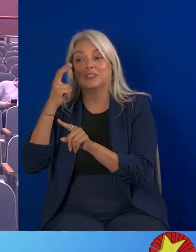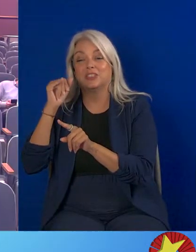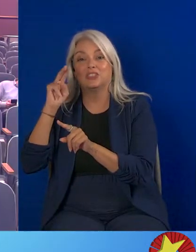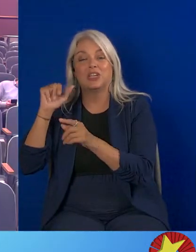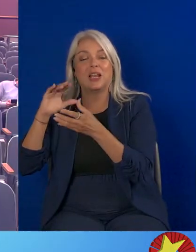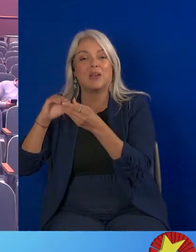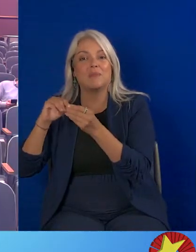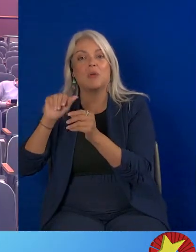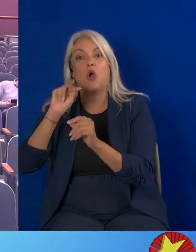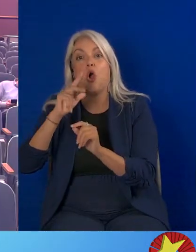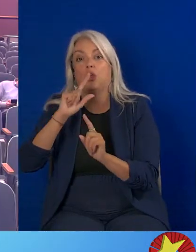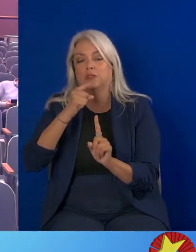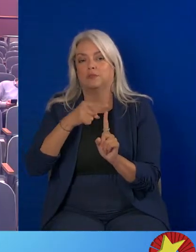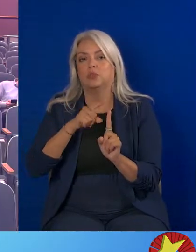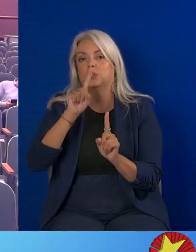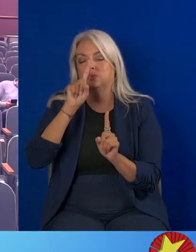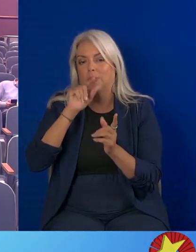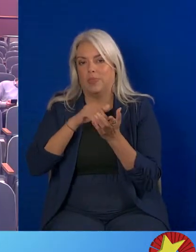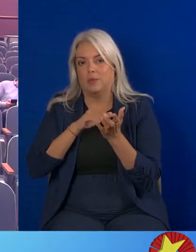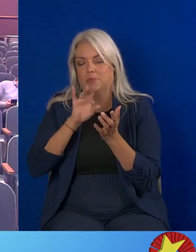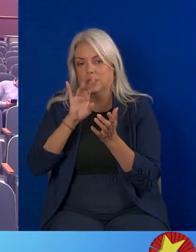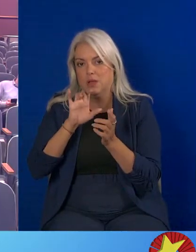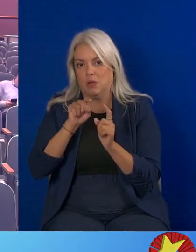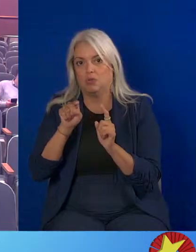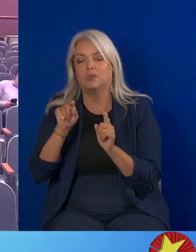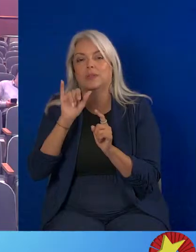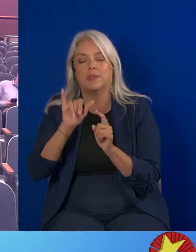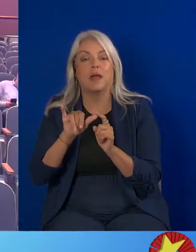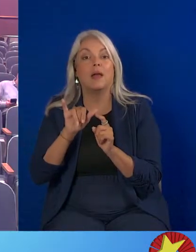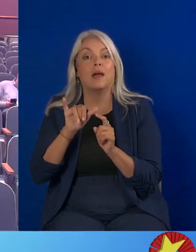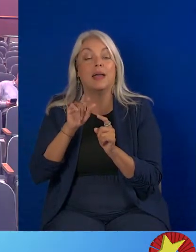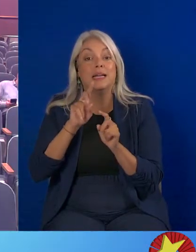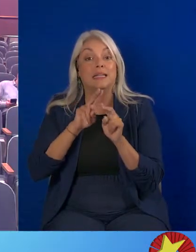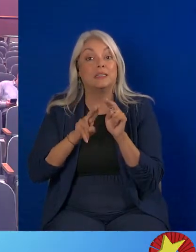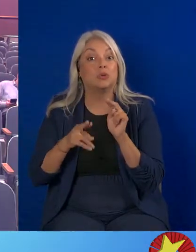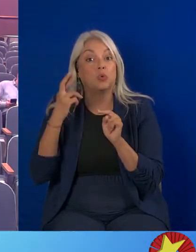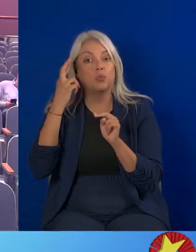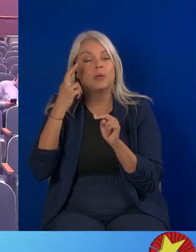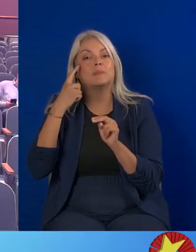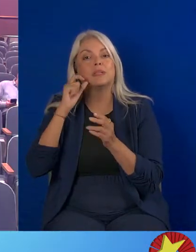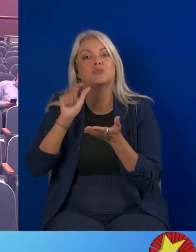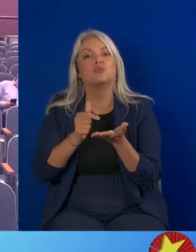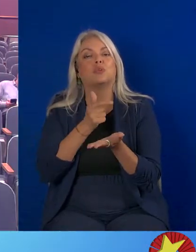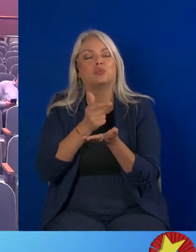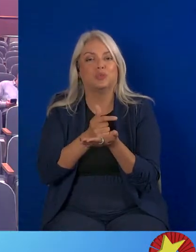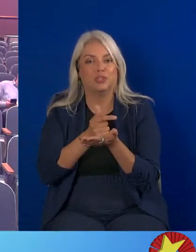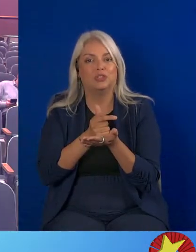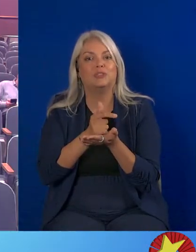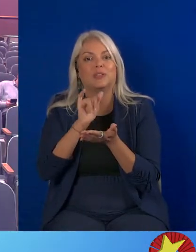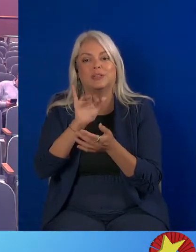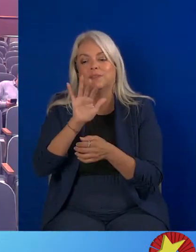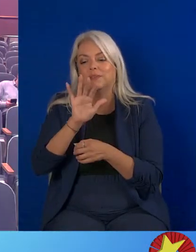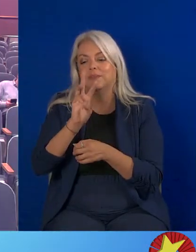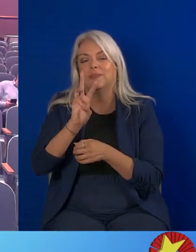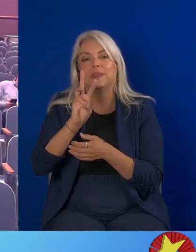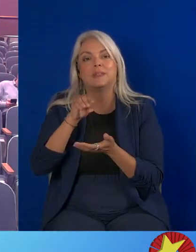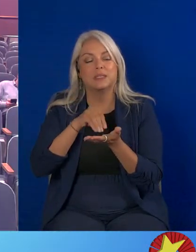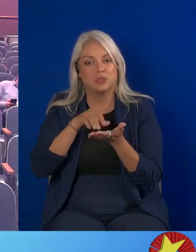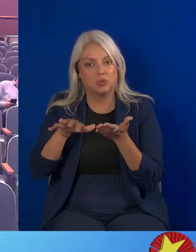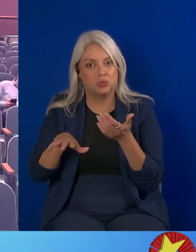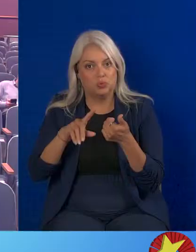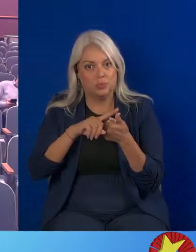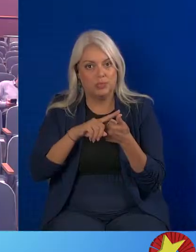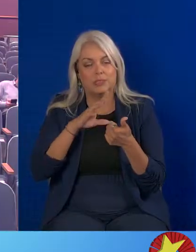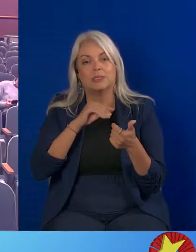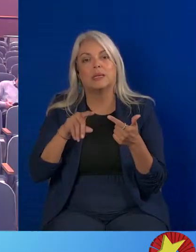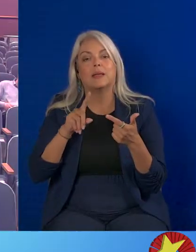1st, and the decrease that we were seeing is graduations, which accounted for 56 students, and the